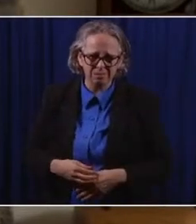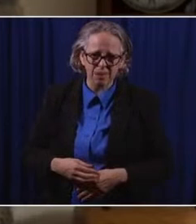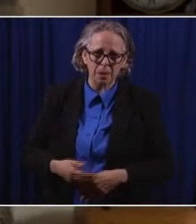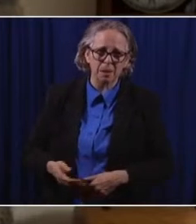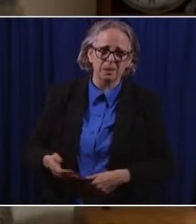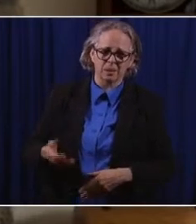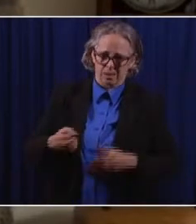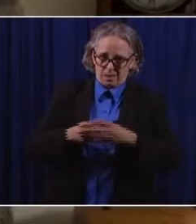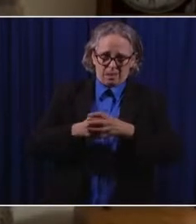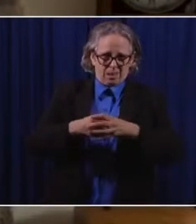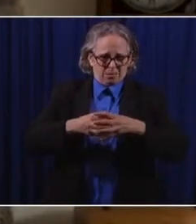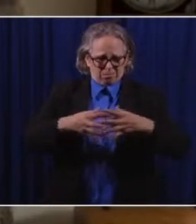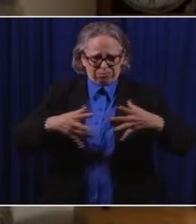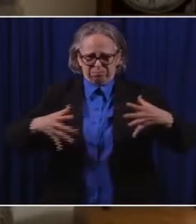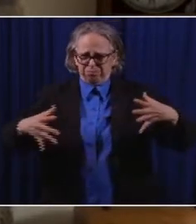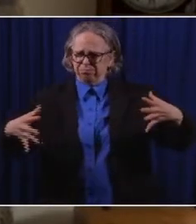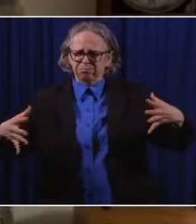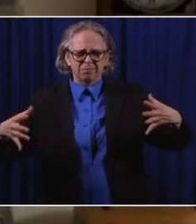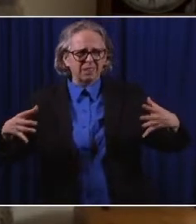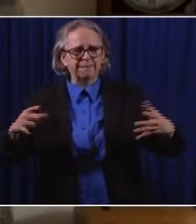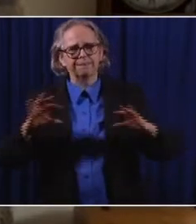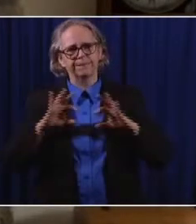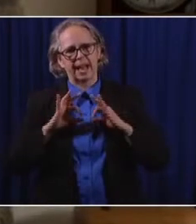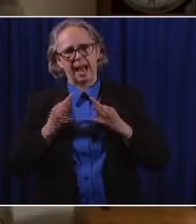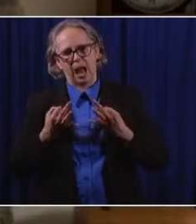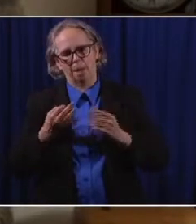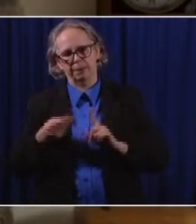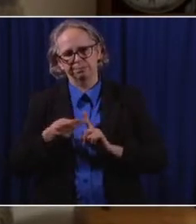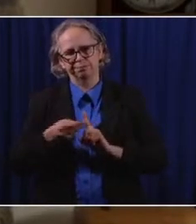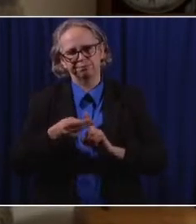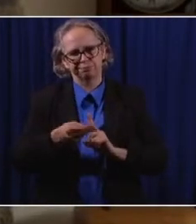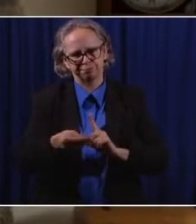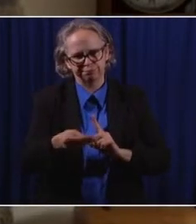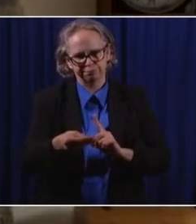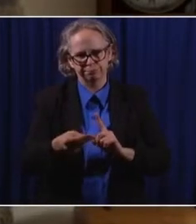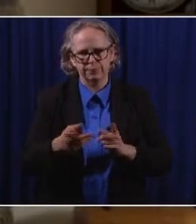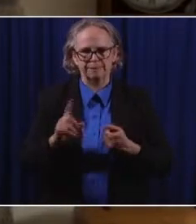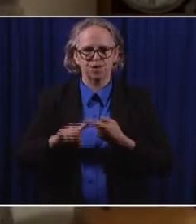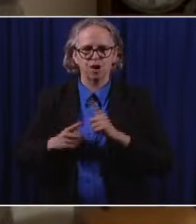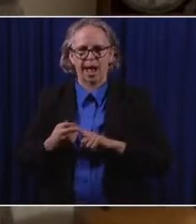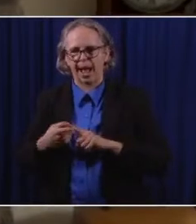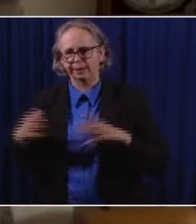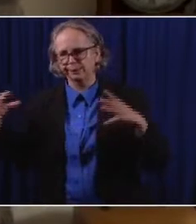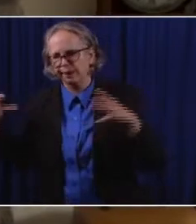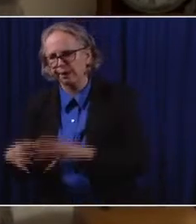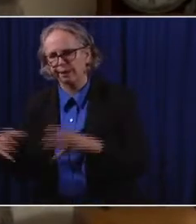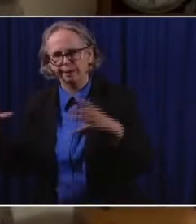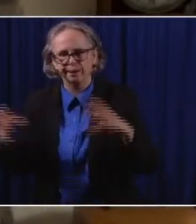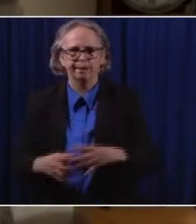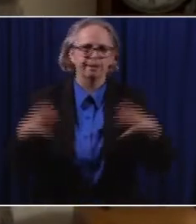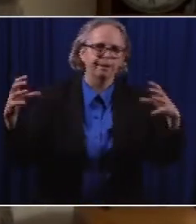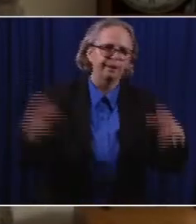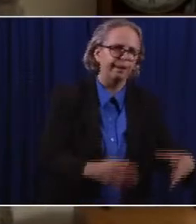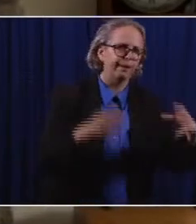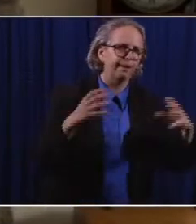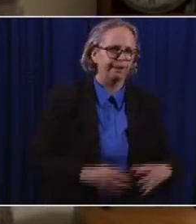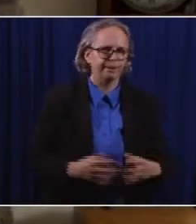spread to transmission within families and between groups of friends and families getting together. They also said they're